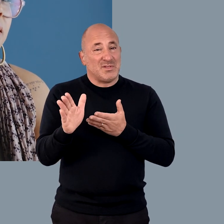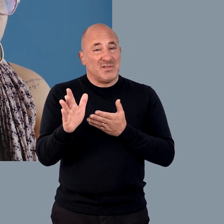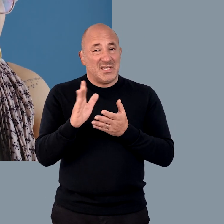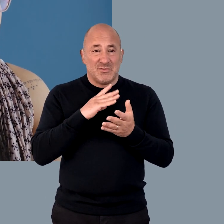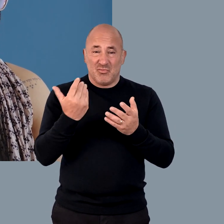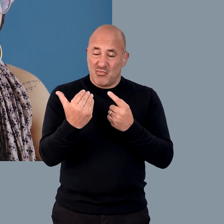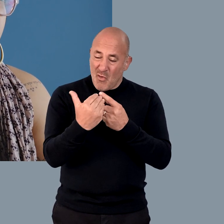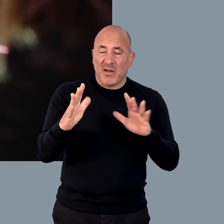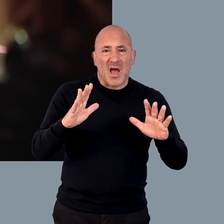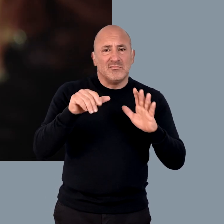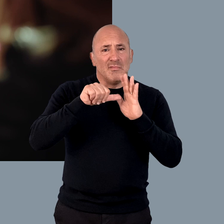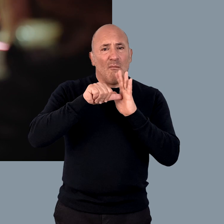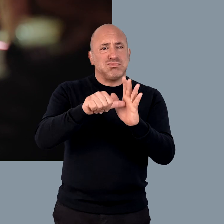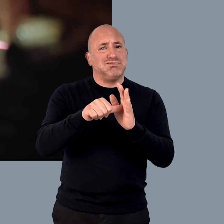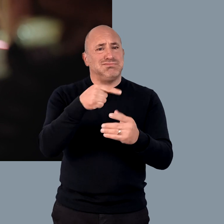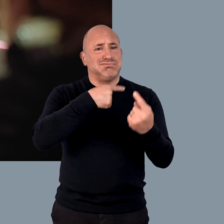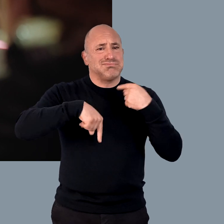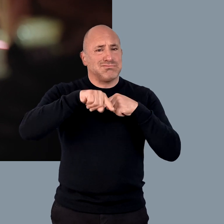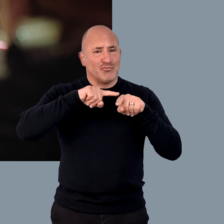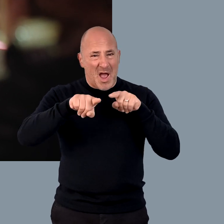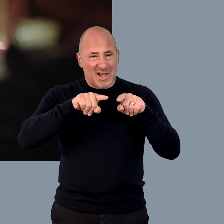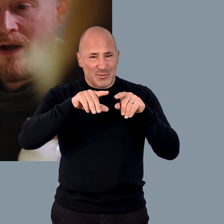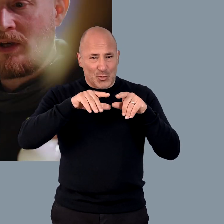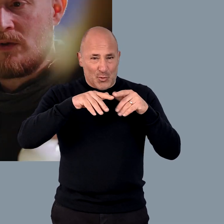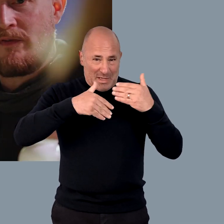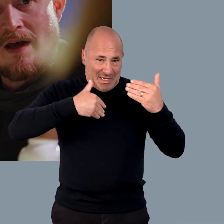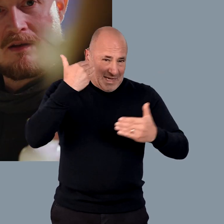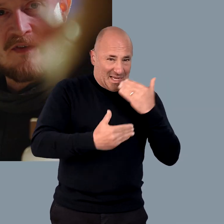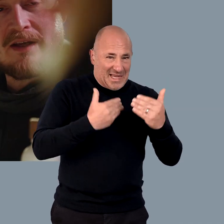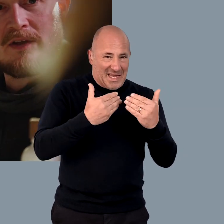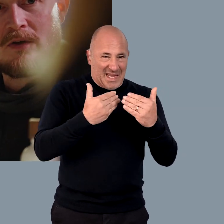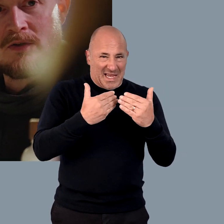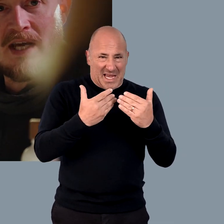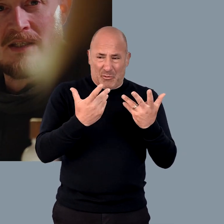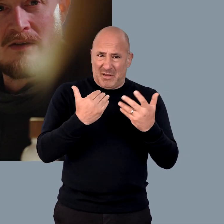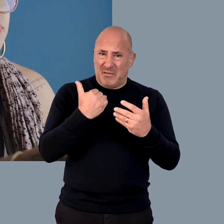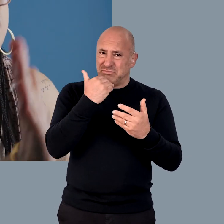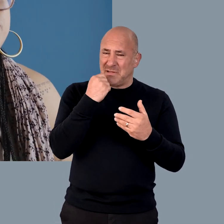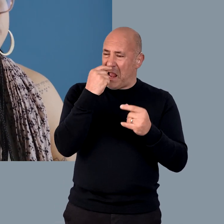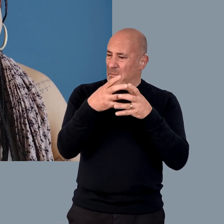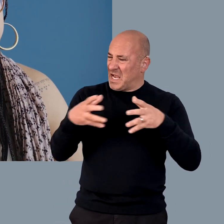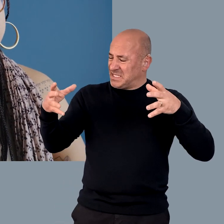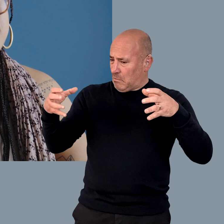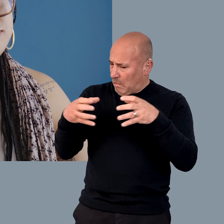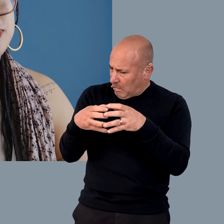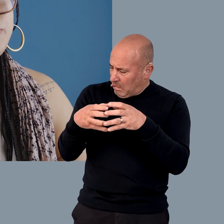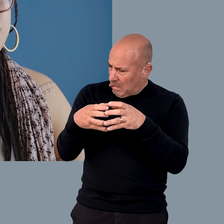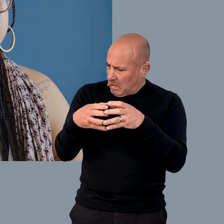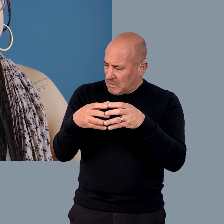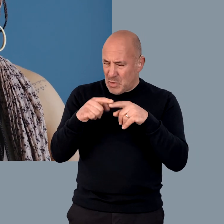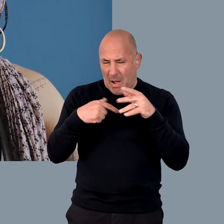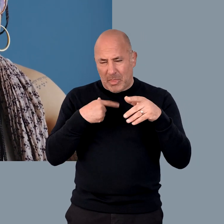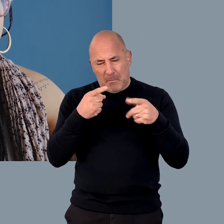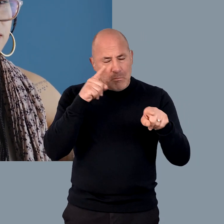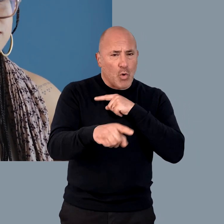transparency and just recognizing that it's really hard for us to try and do the optimal that we